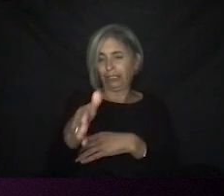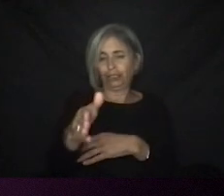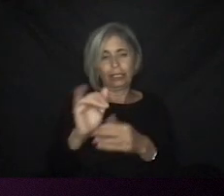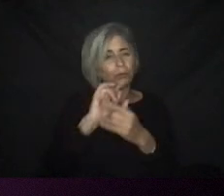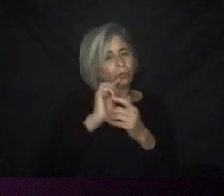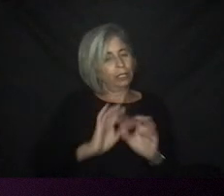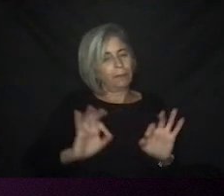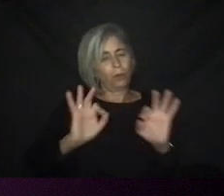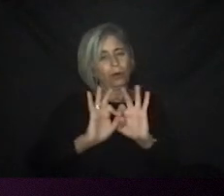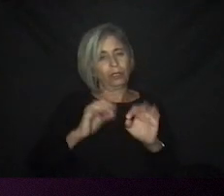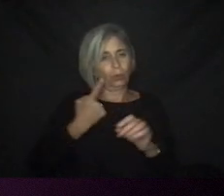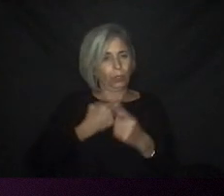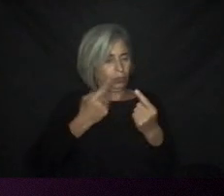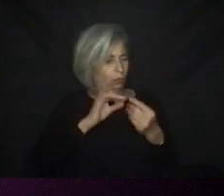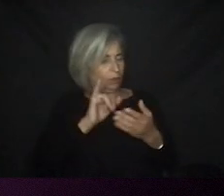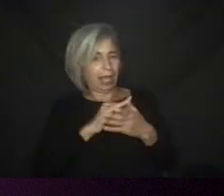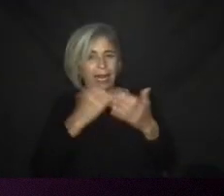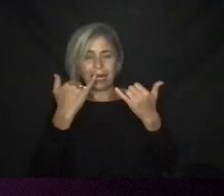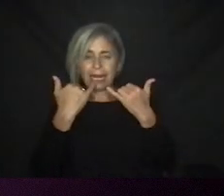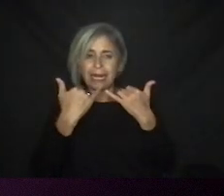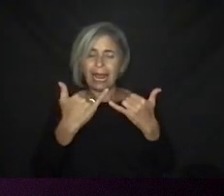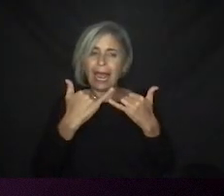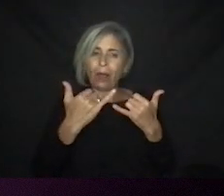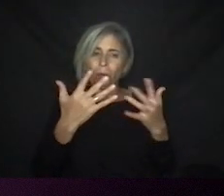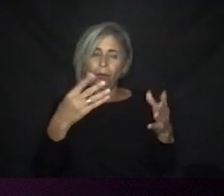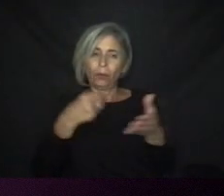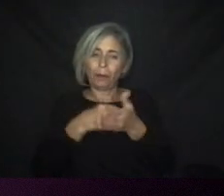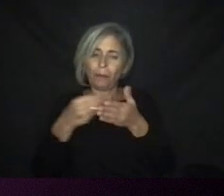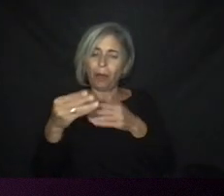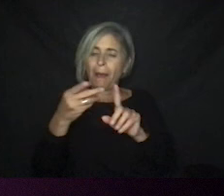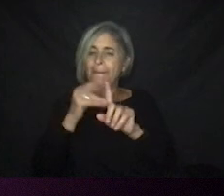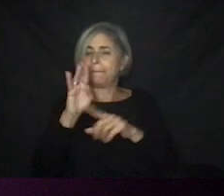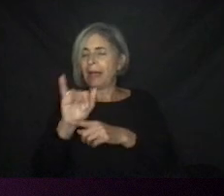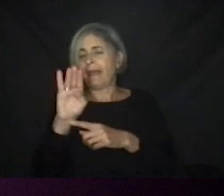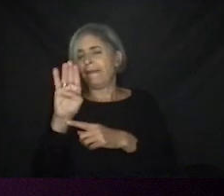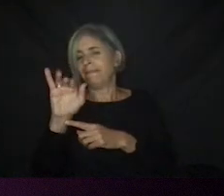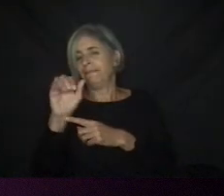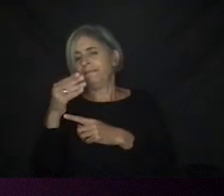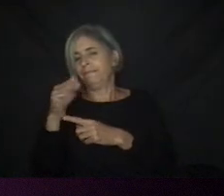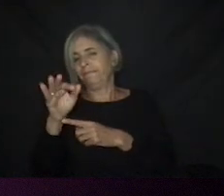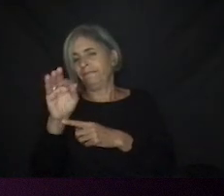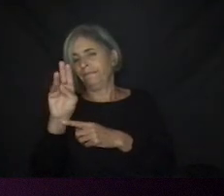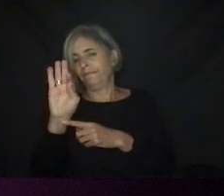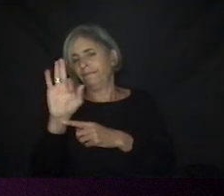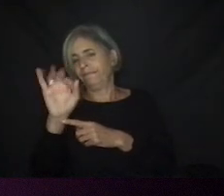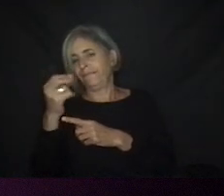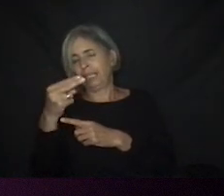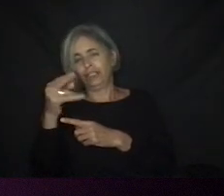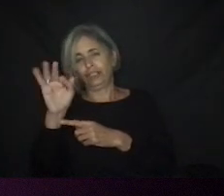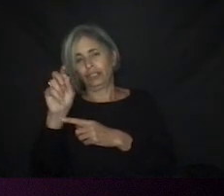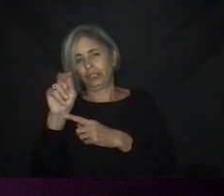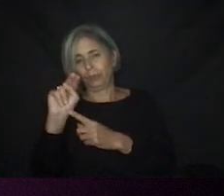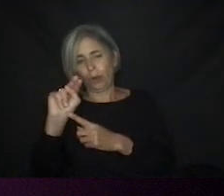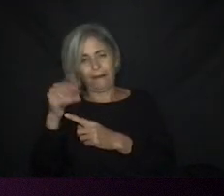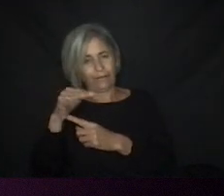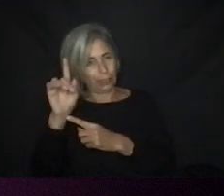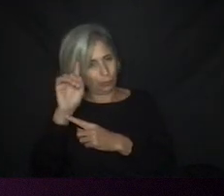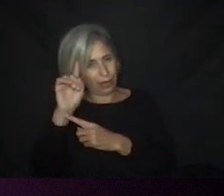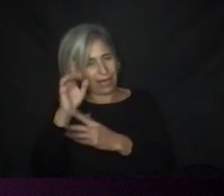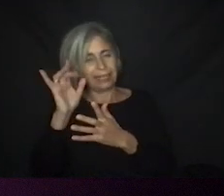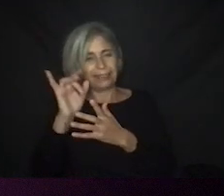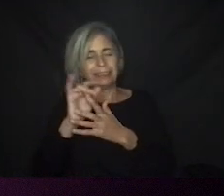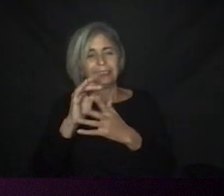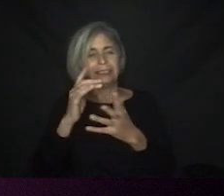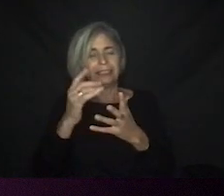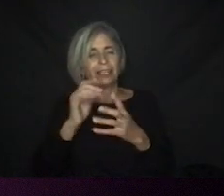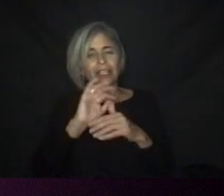So that's what we do. And then, of course, now we're acquired by Fishbrain, and now all of the regulations and our data and other things are now in Fishbrain